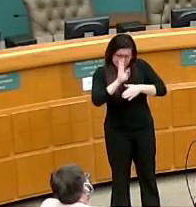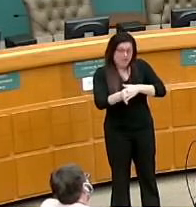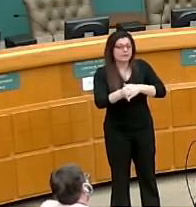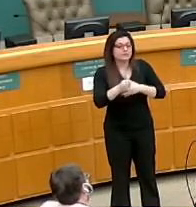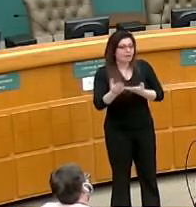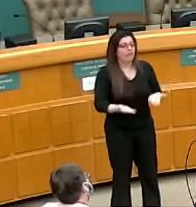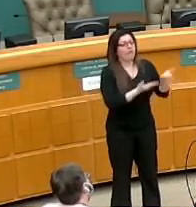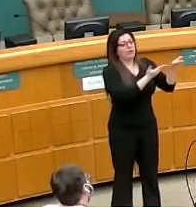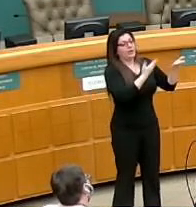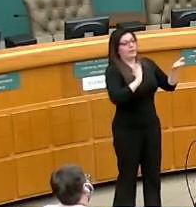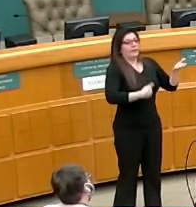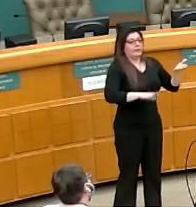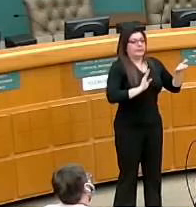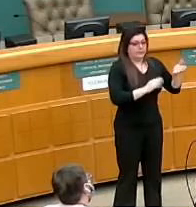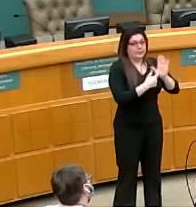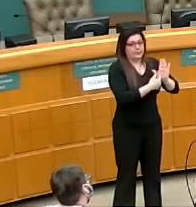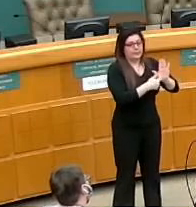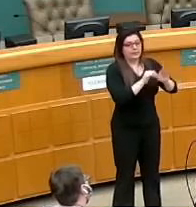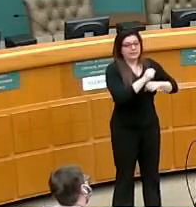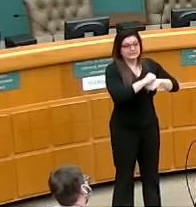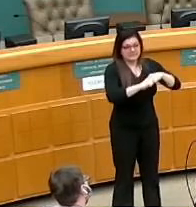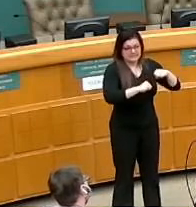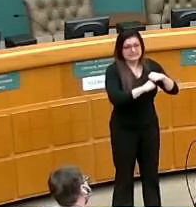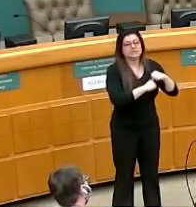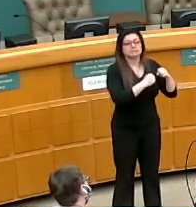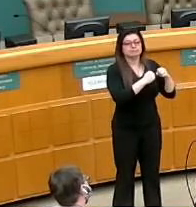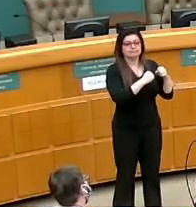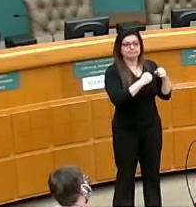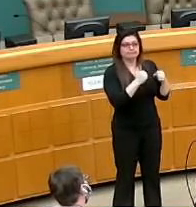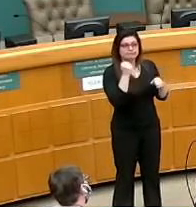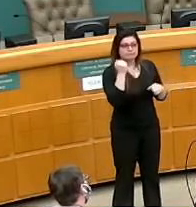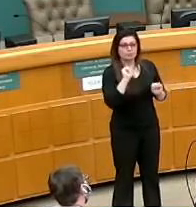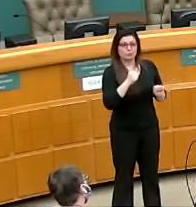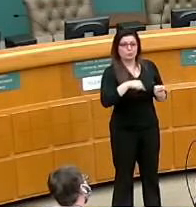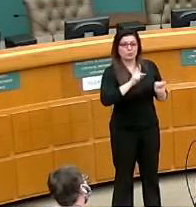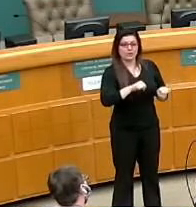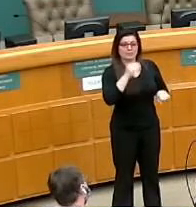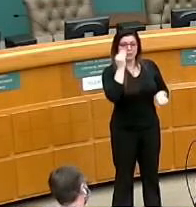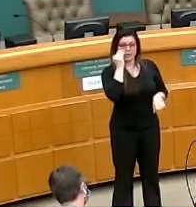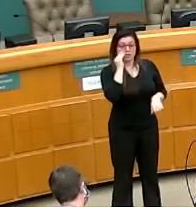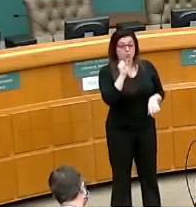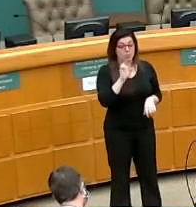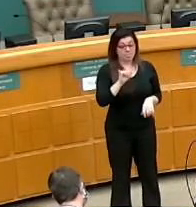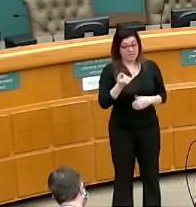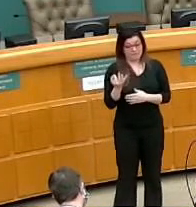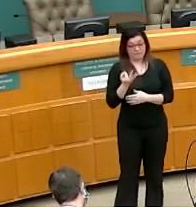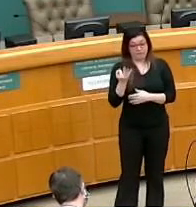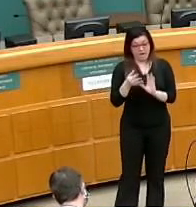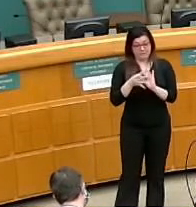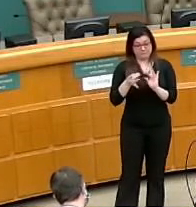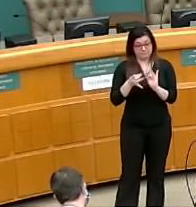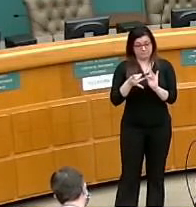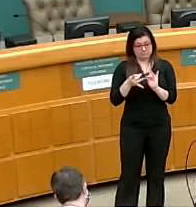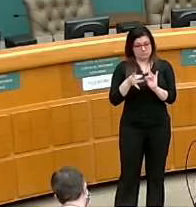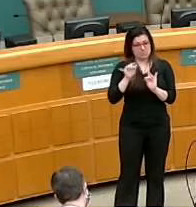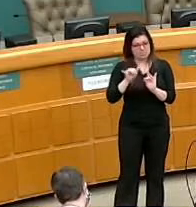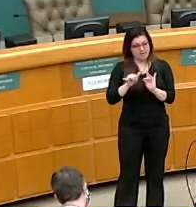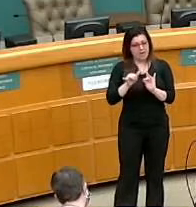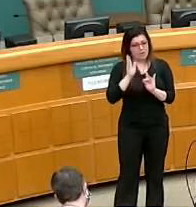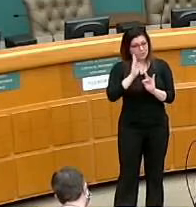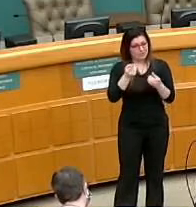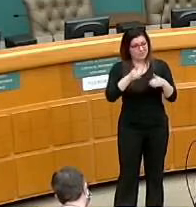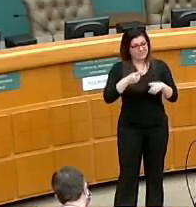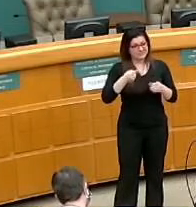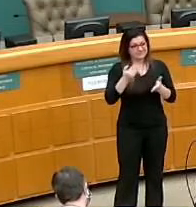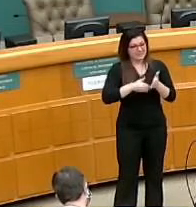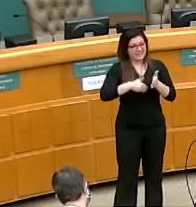last week, and I'm saying again today, that was one of what we want to be many presentations. We want the scientists here, we want the professors